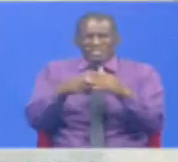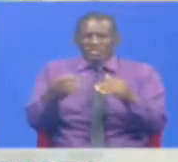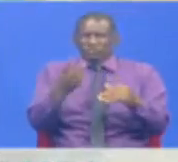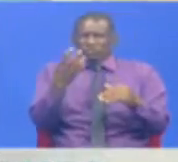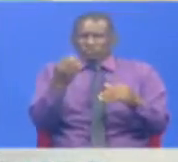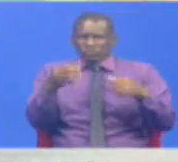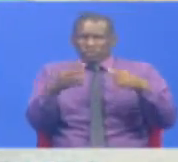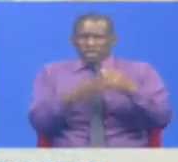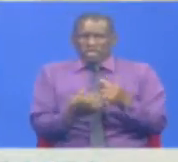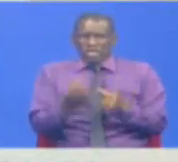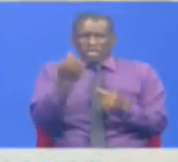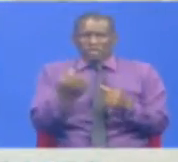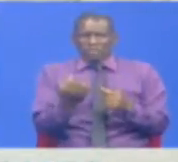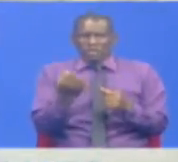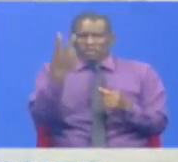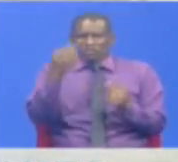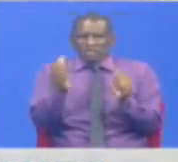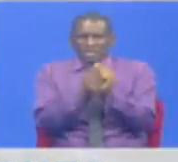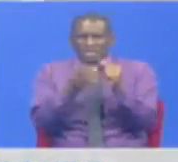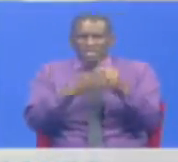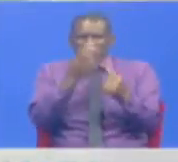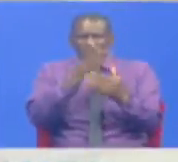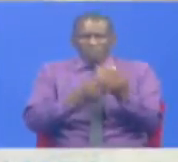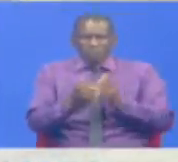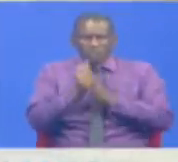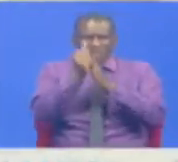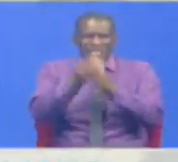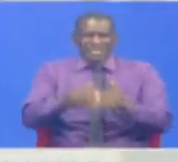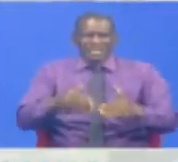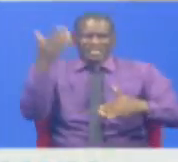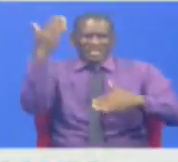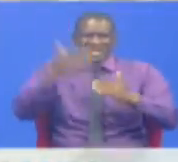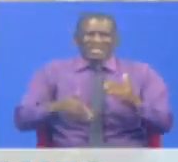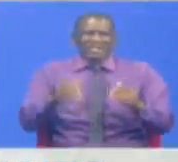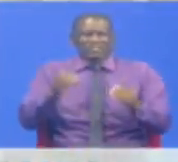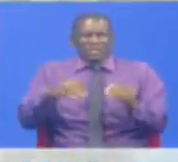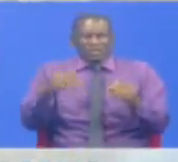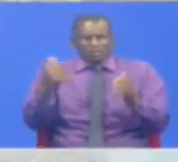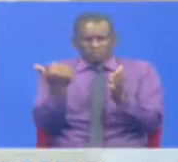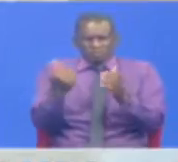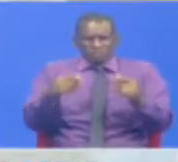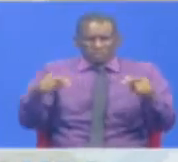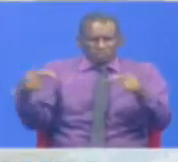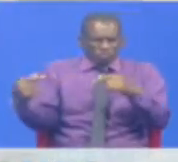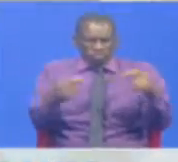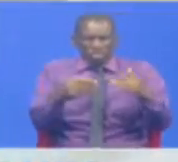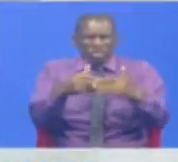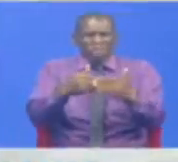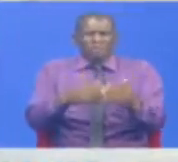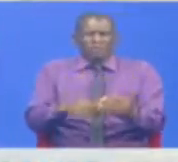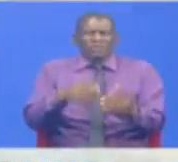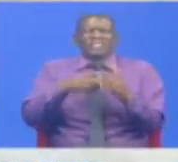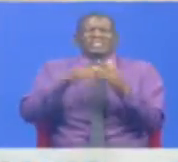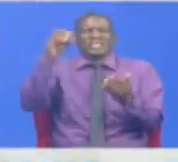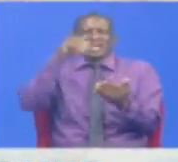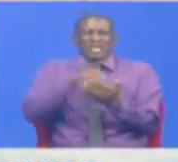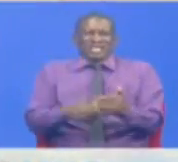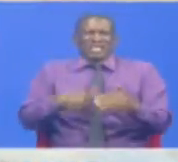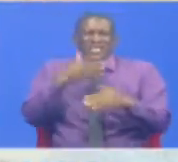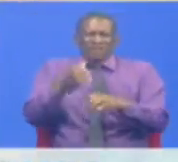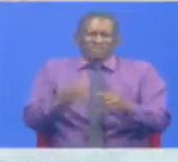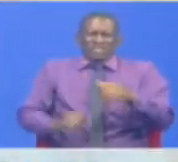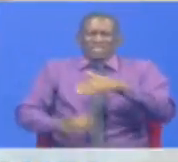May 2019, the two leaders briefly ended their protracted antagonism before it erupted again after their hardline